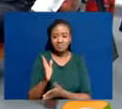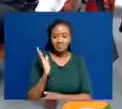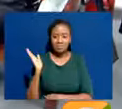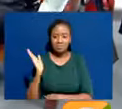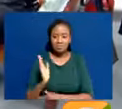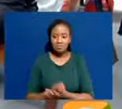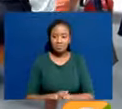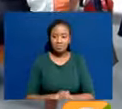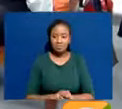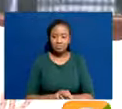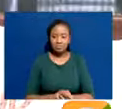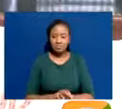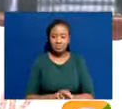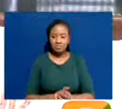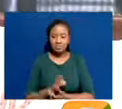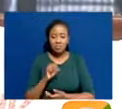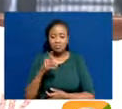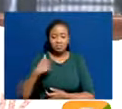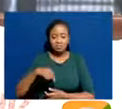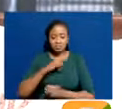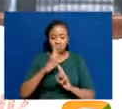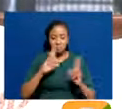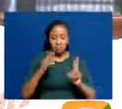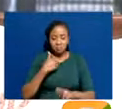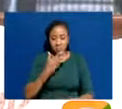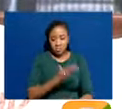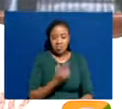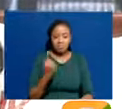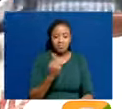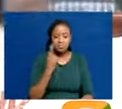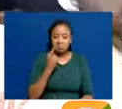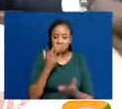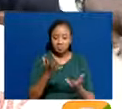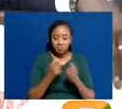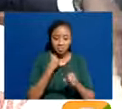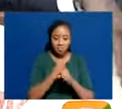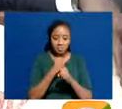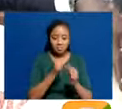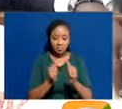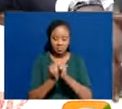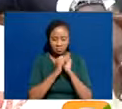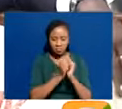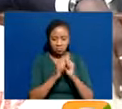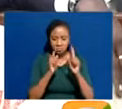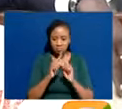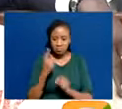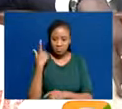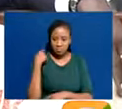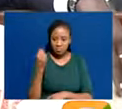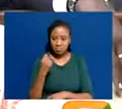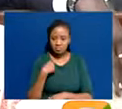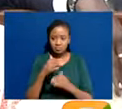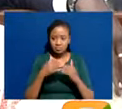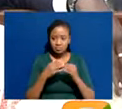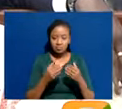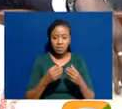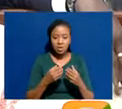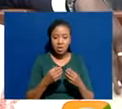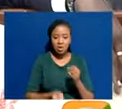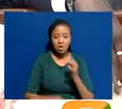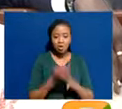So we have it. We just need to now come together. And so recently I was opening someone's building